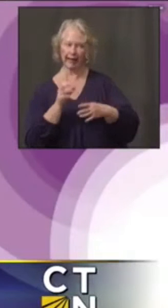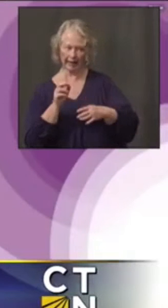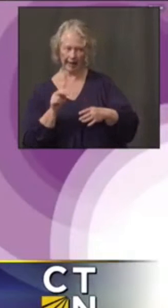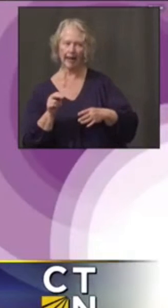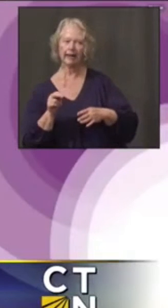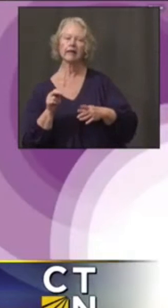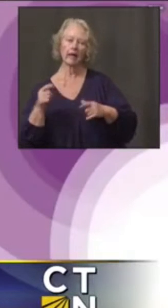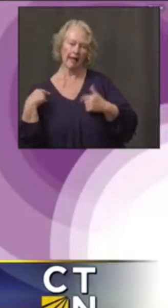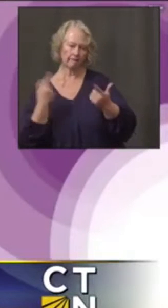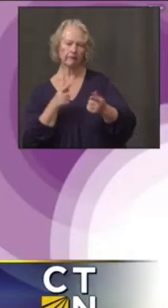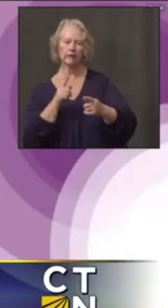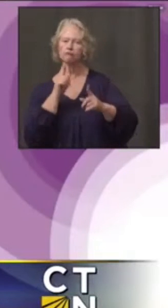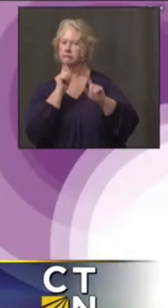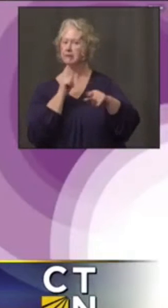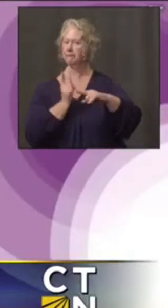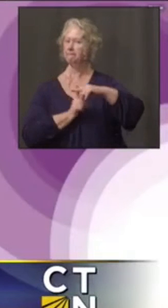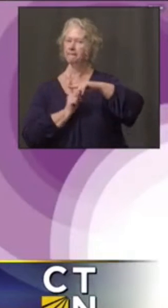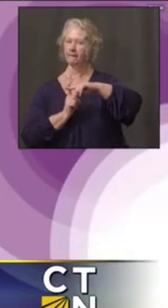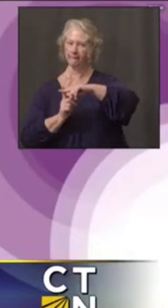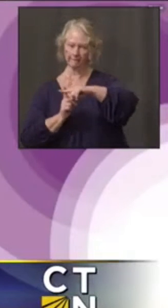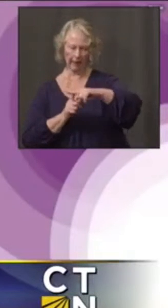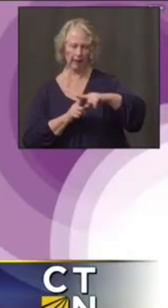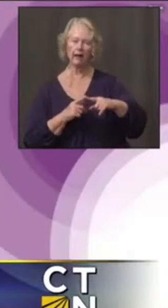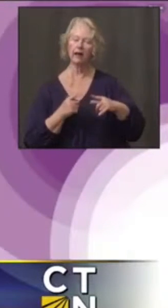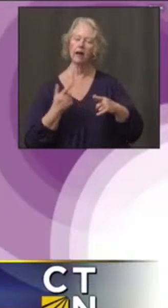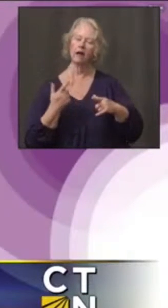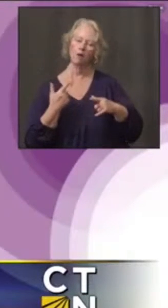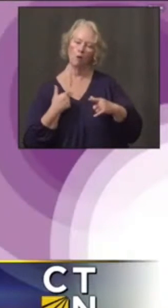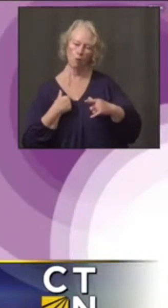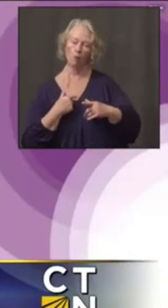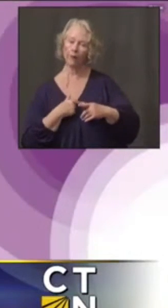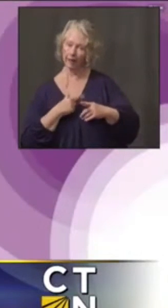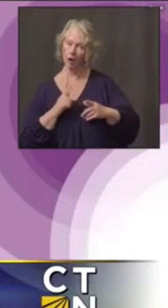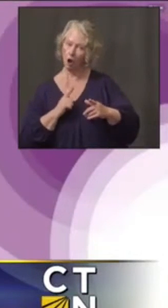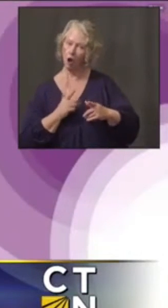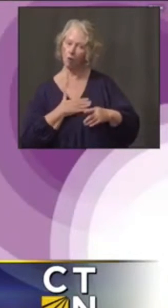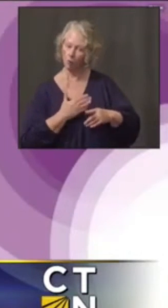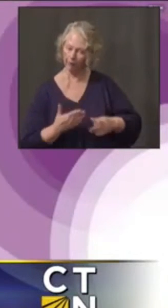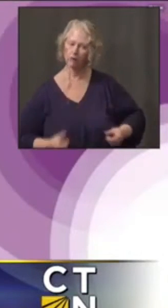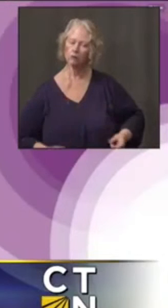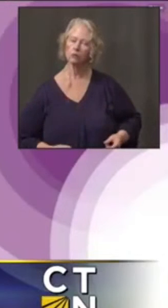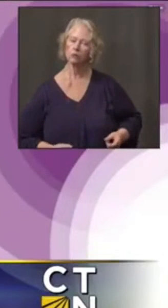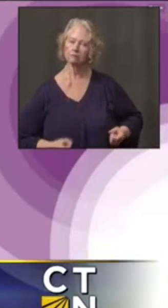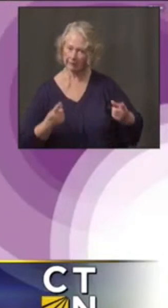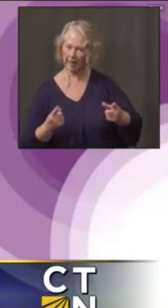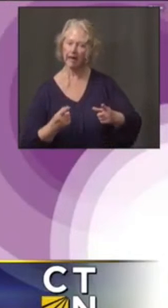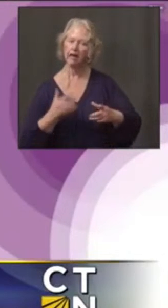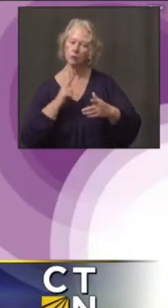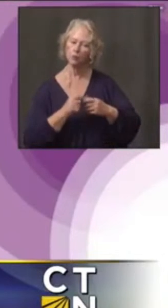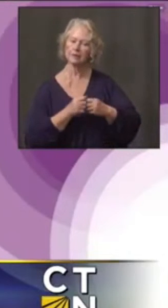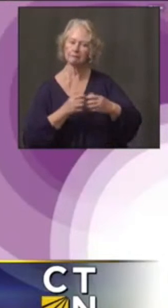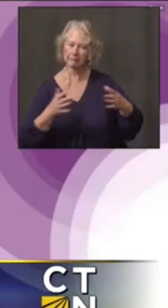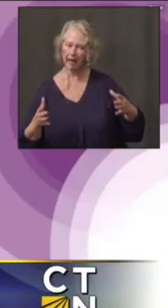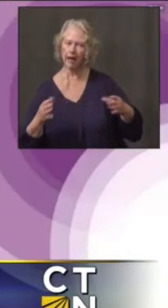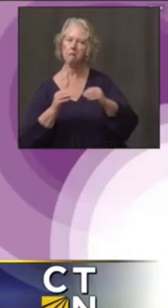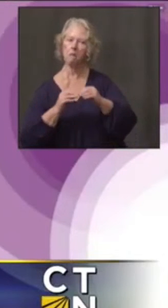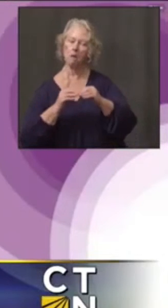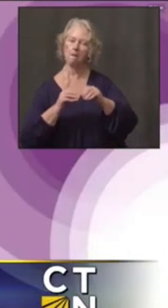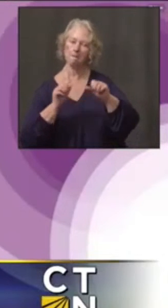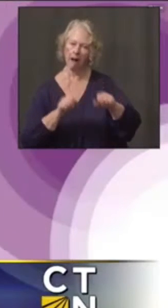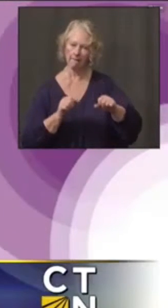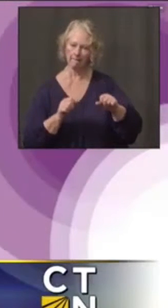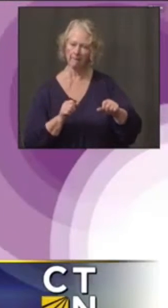So, we are expanding, which is an expense. We're expanding our ability to store from -70